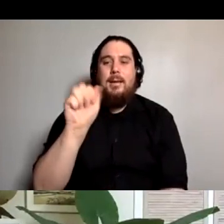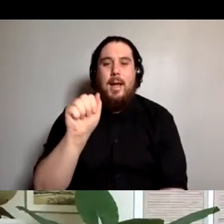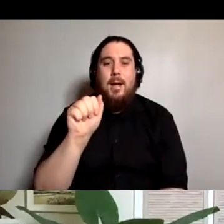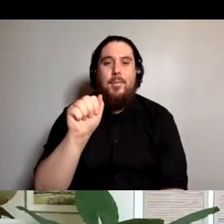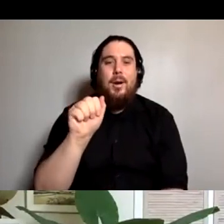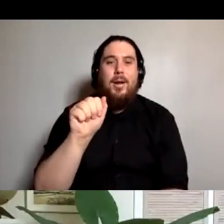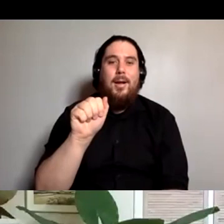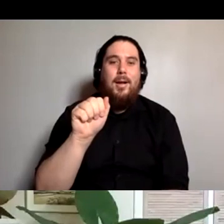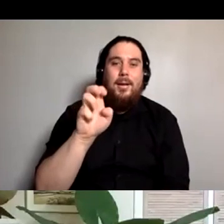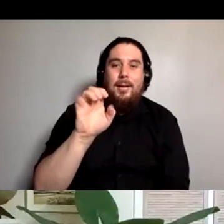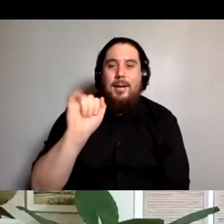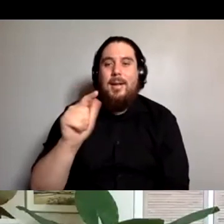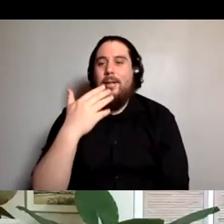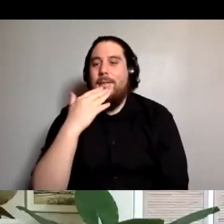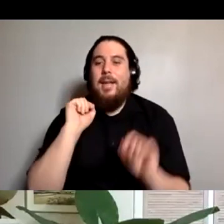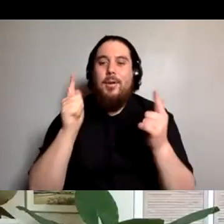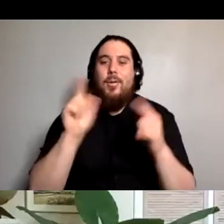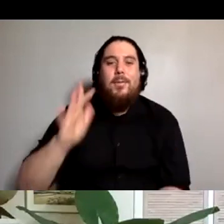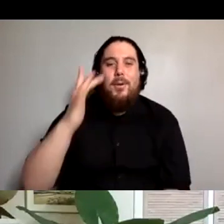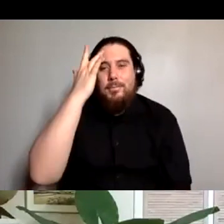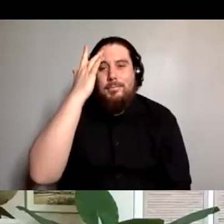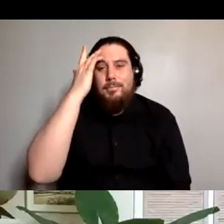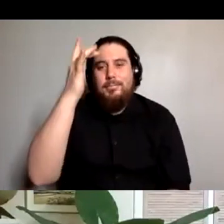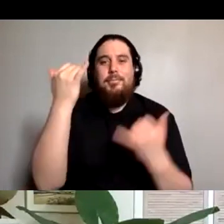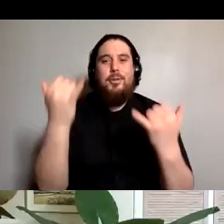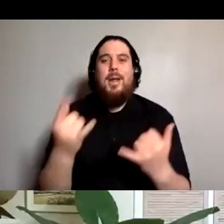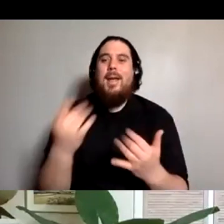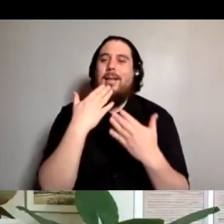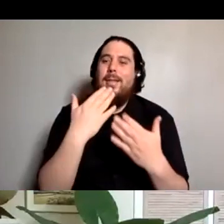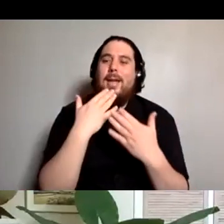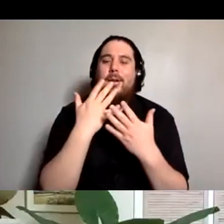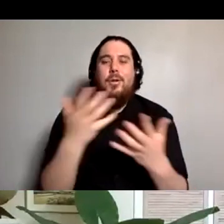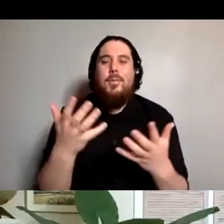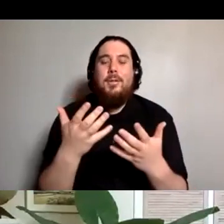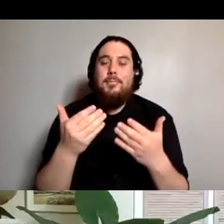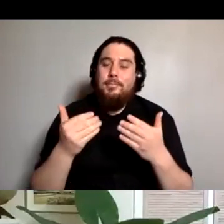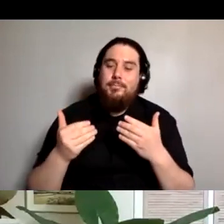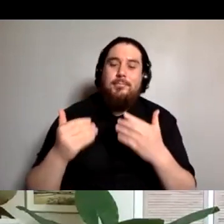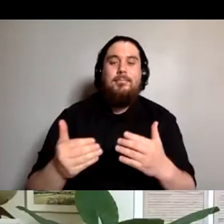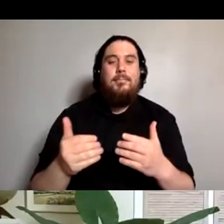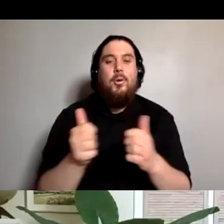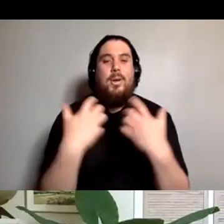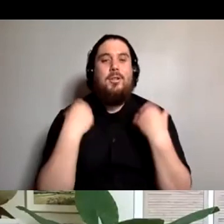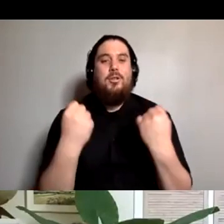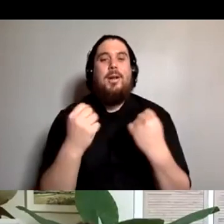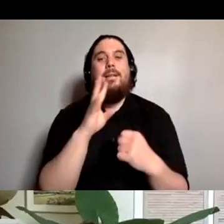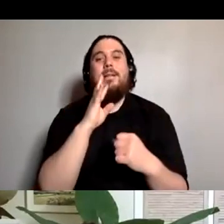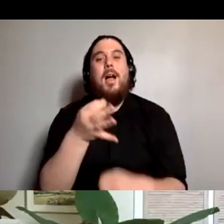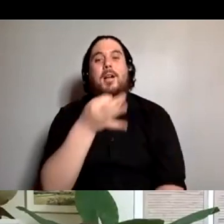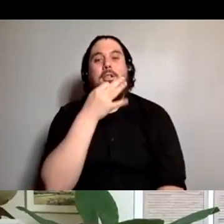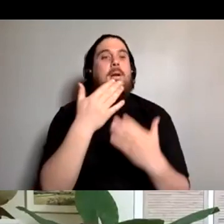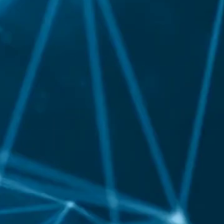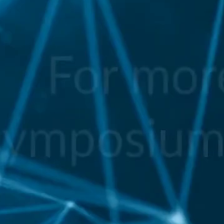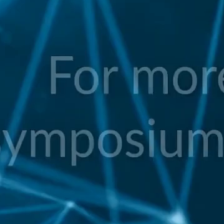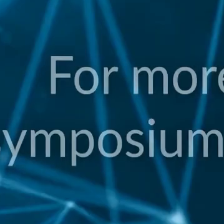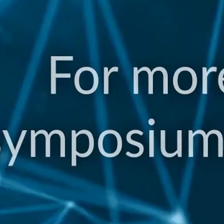It was great to have you, and go forward with strength. Talk to you soon. Thank you all for joining us